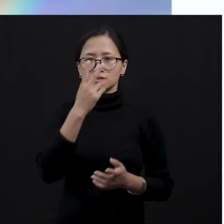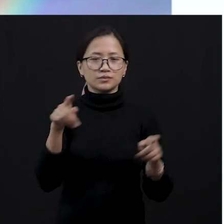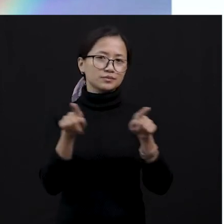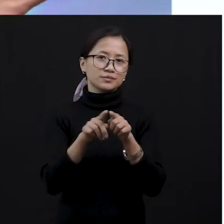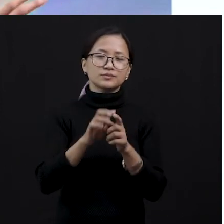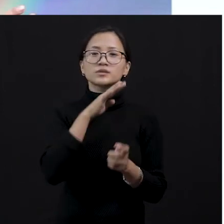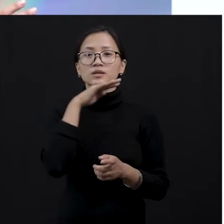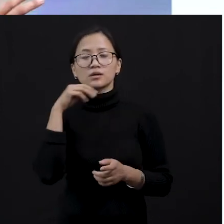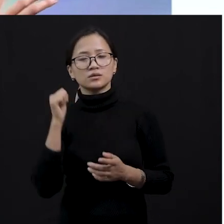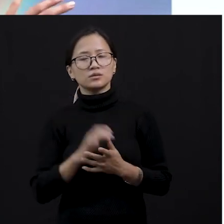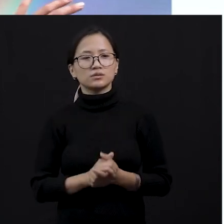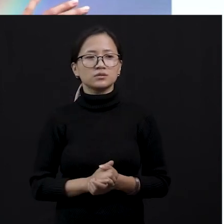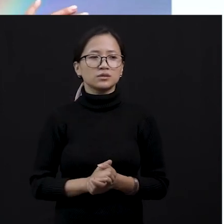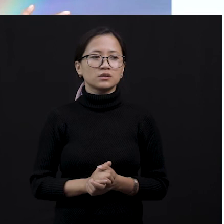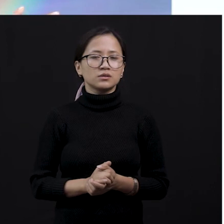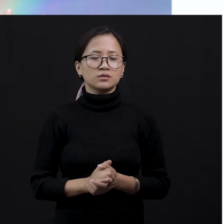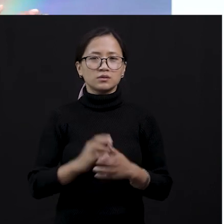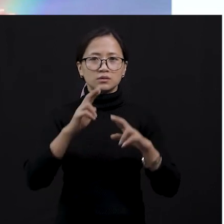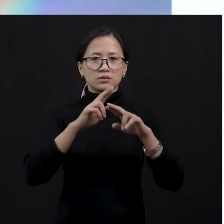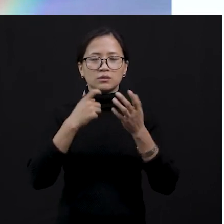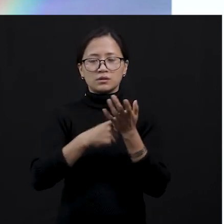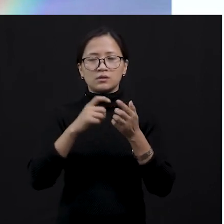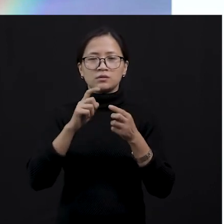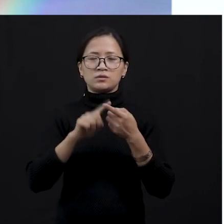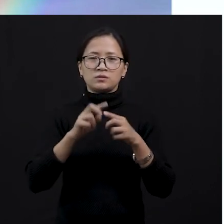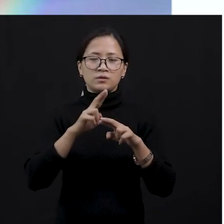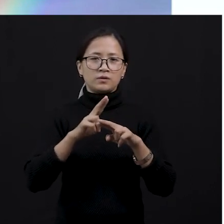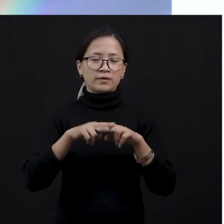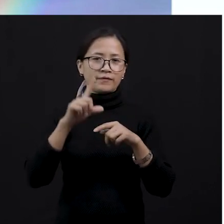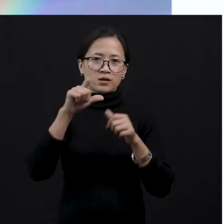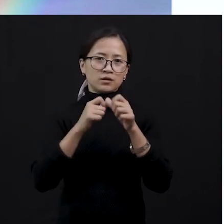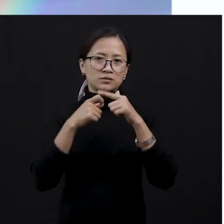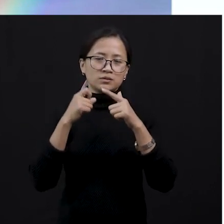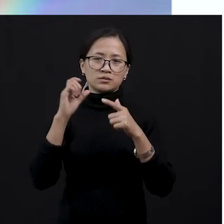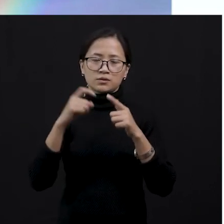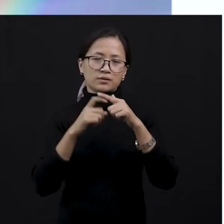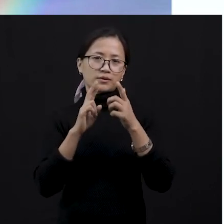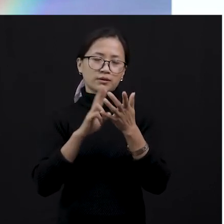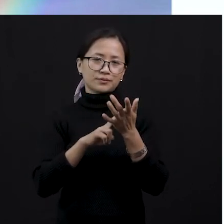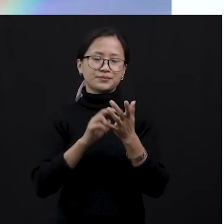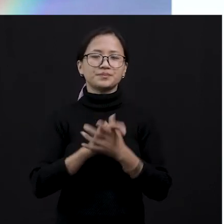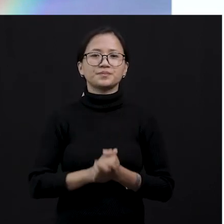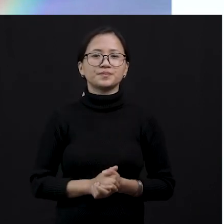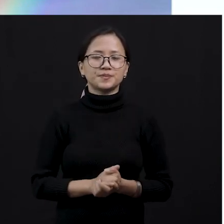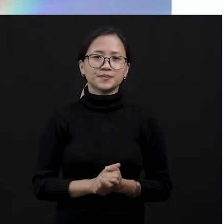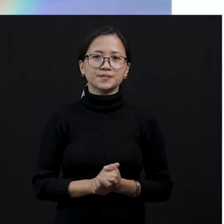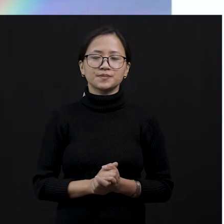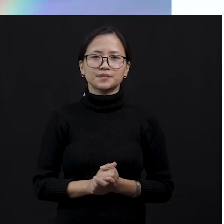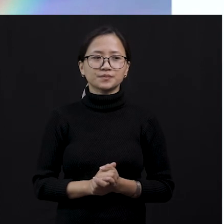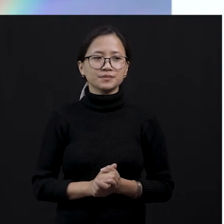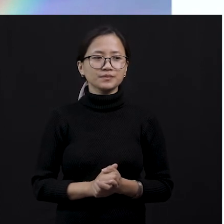Okay, this color appears. Okay, when the reflection, the sun shines on those tiny particles of raindrops.